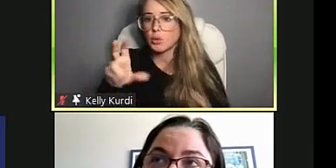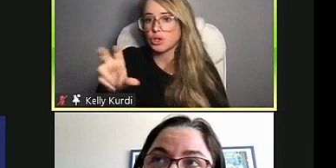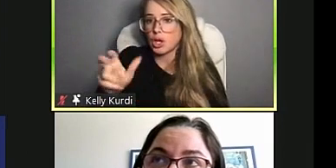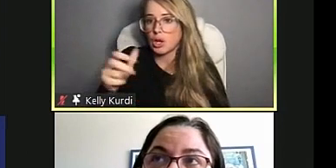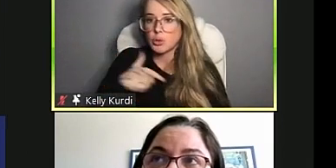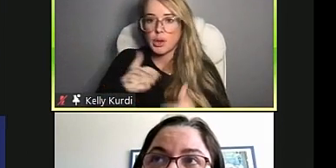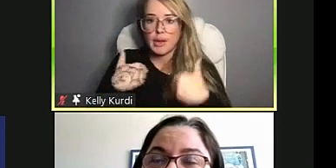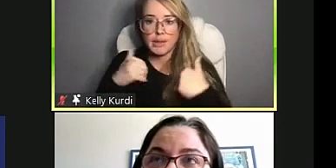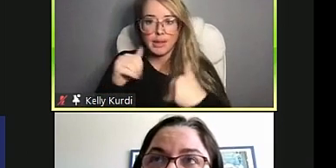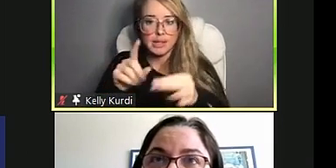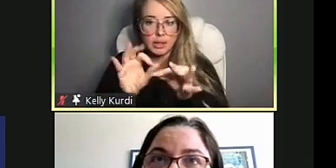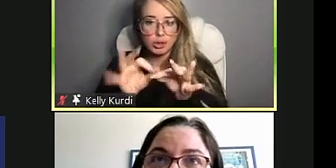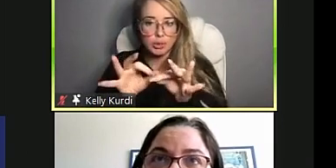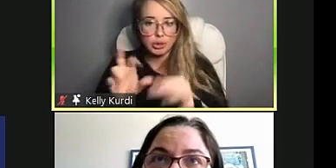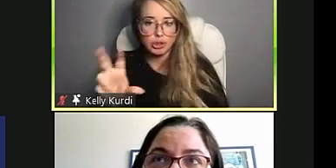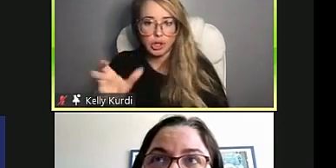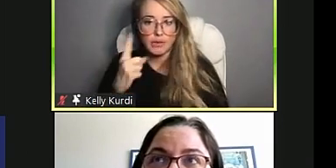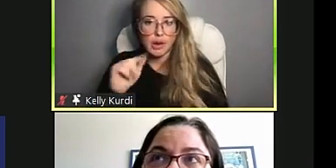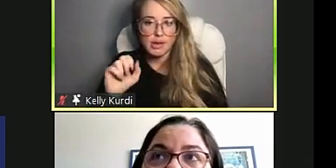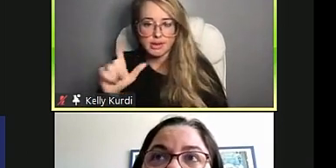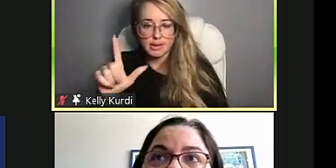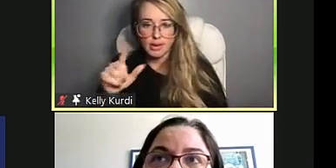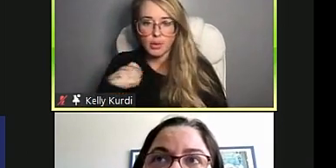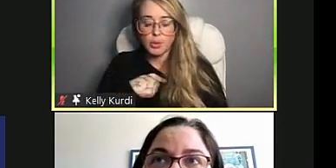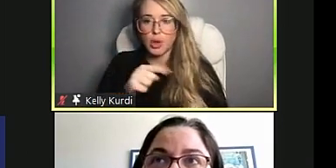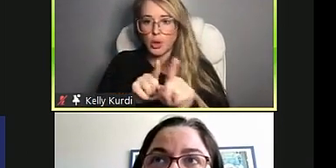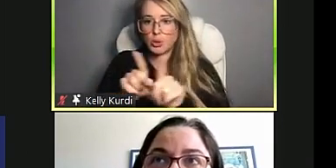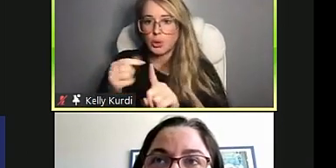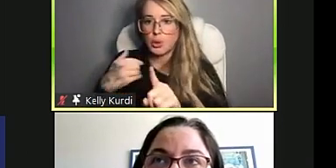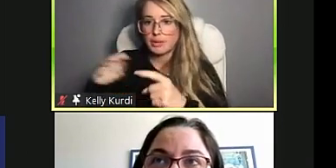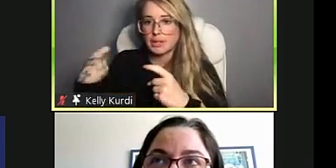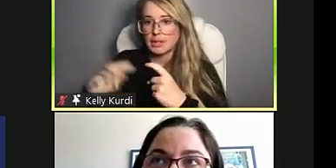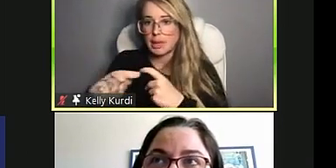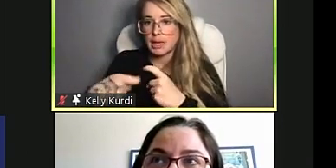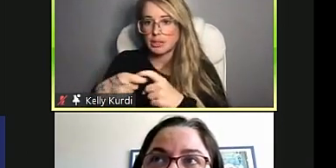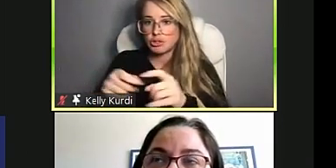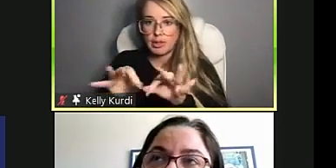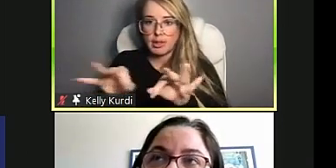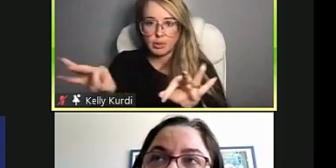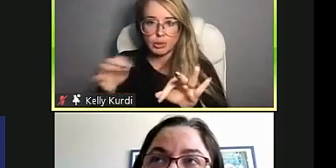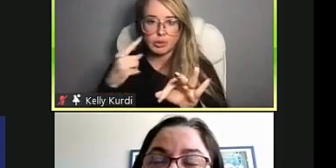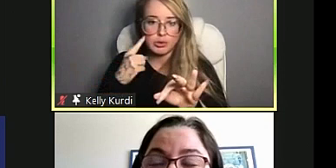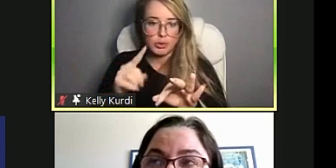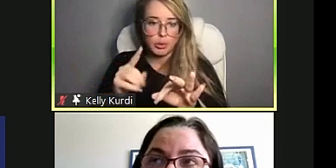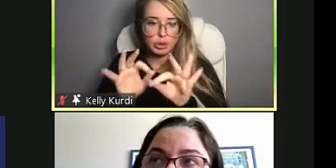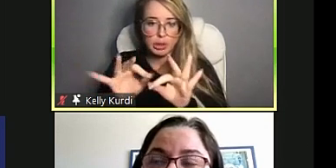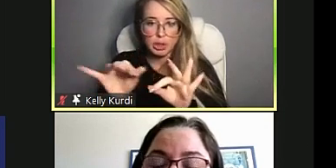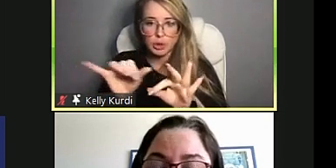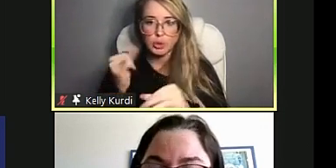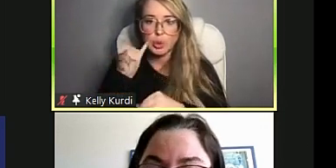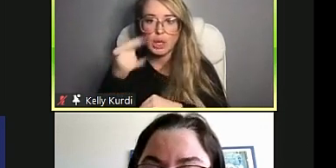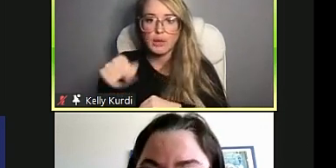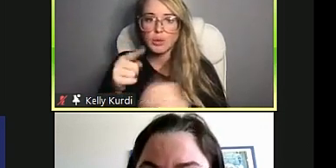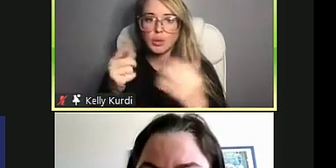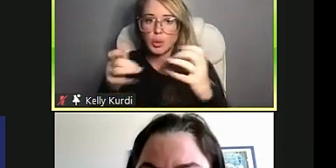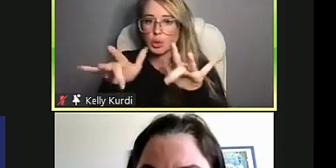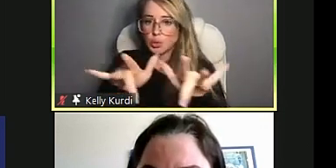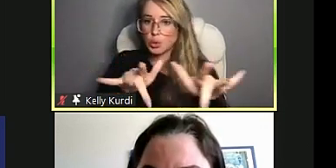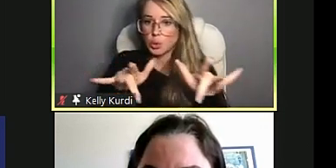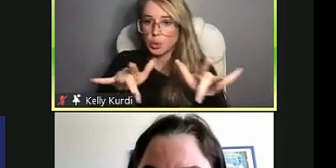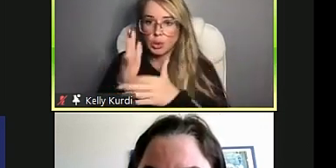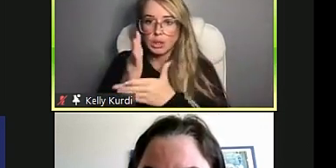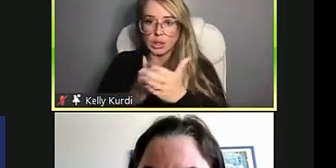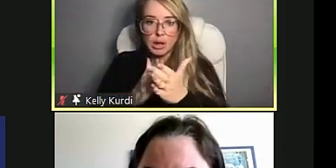ASL interpretation channel for American Sign Language, and we have a Spanish language interpretation channel. And if you're looking to record some